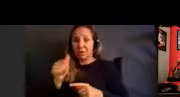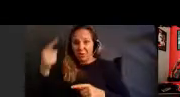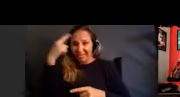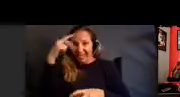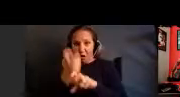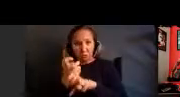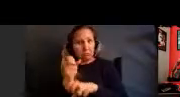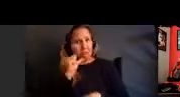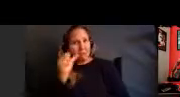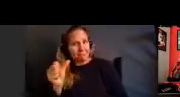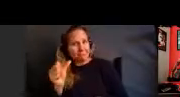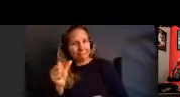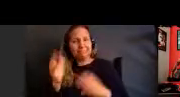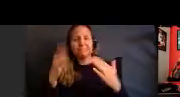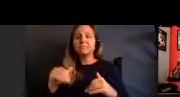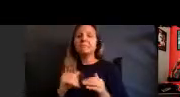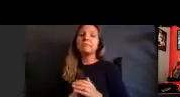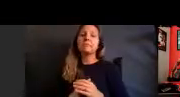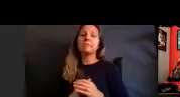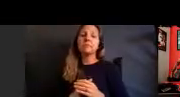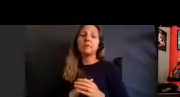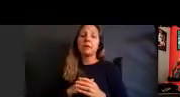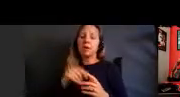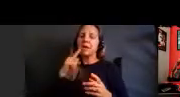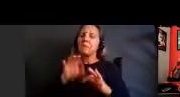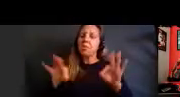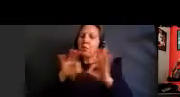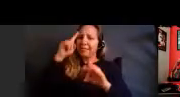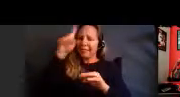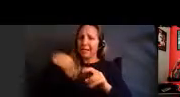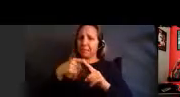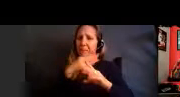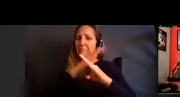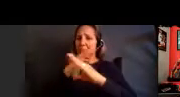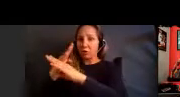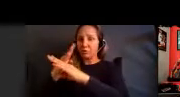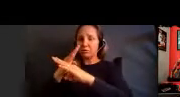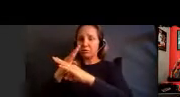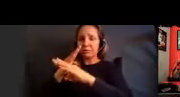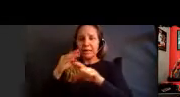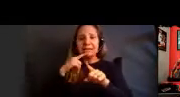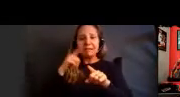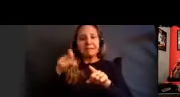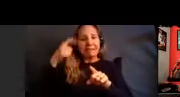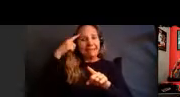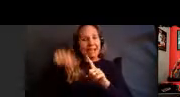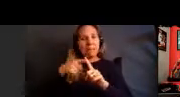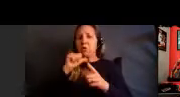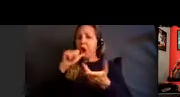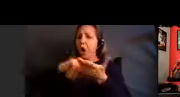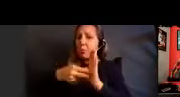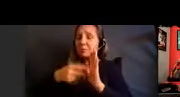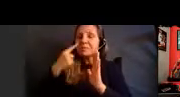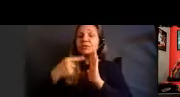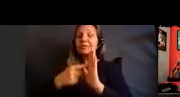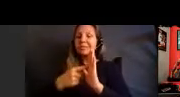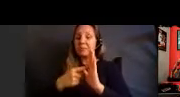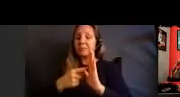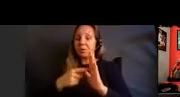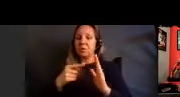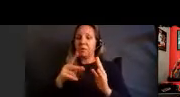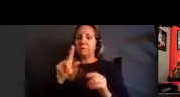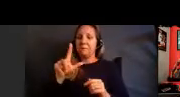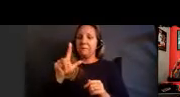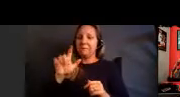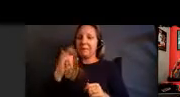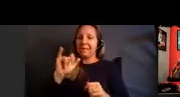Being mindful of unintended barriers, things like signage, plexiglass, which I'm sure we're all used to now with COVID,